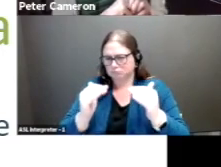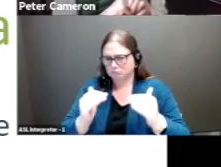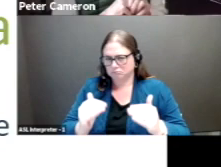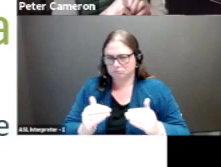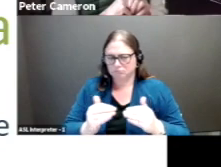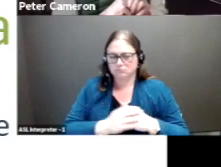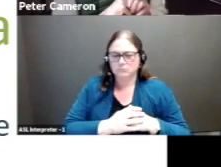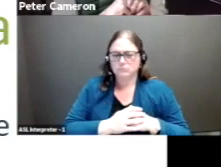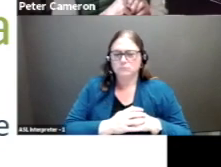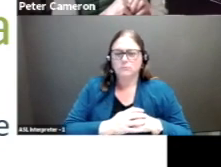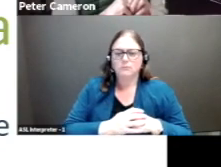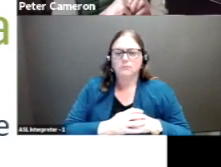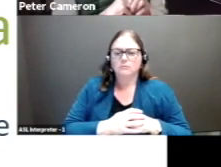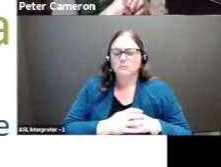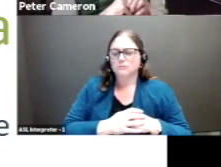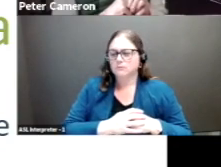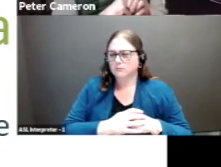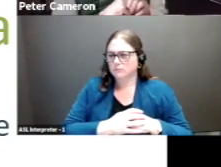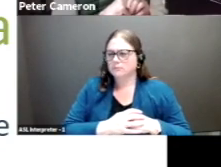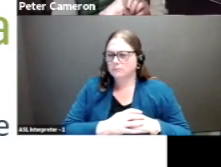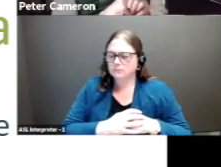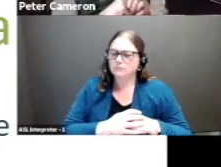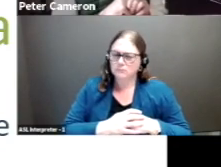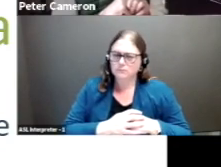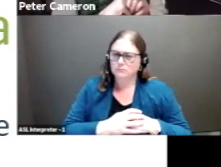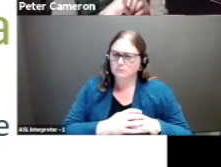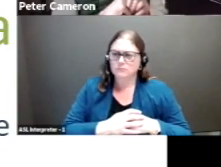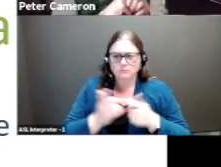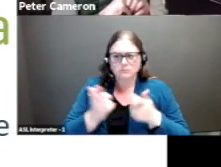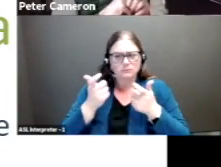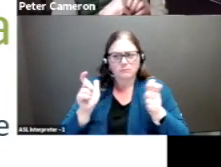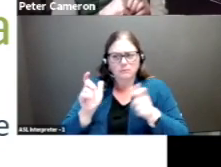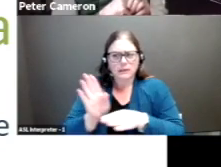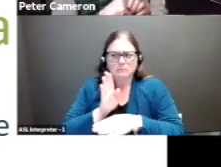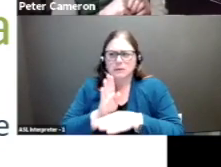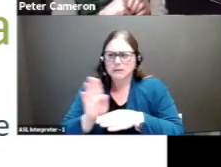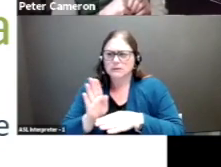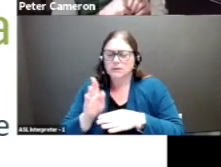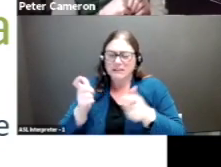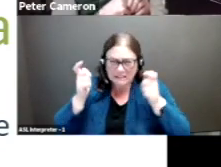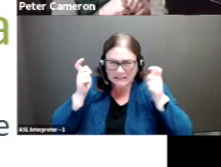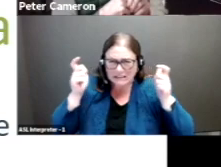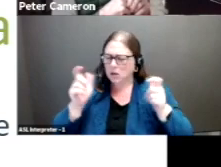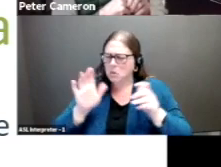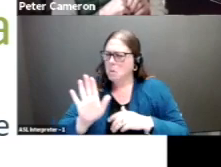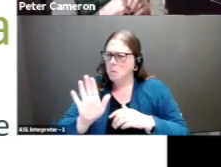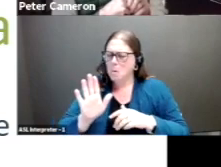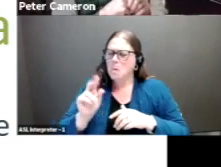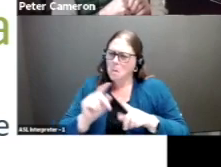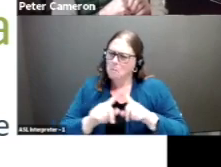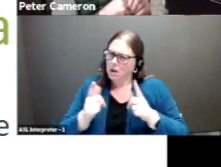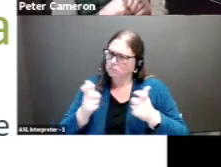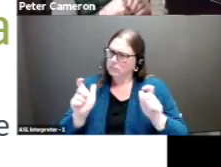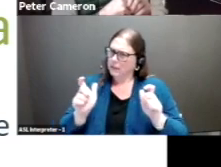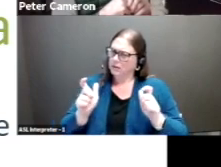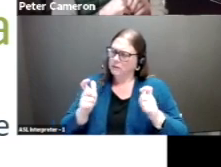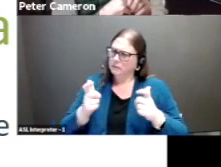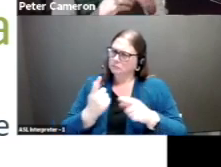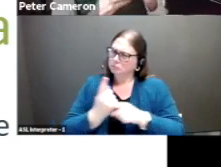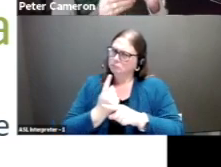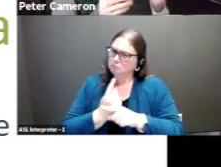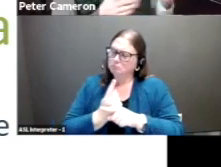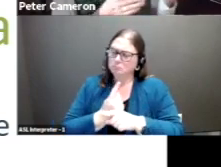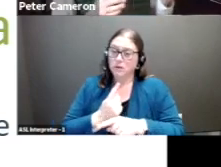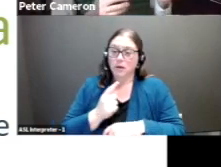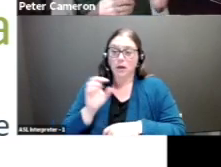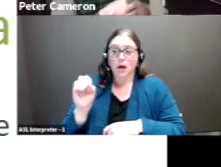I'd just highlight, I mean, it's pretty big business. It's not huge. In Ontario, it's not